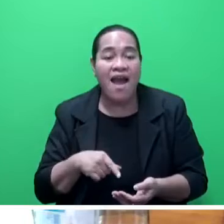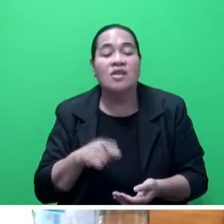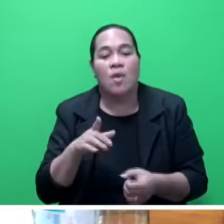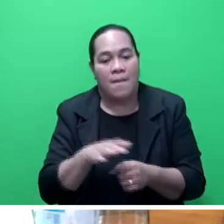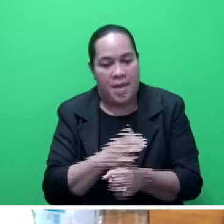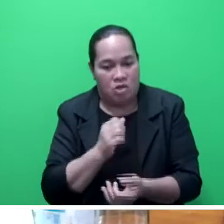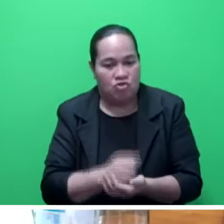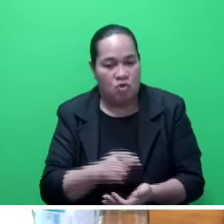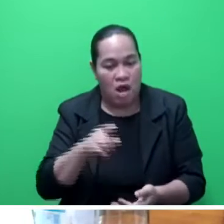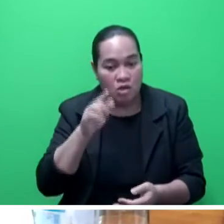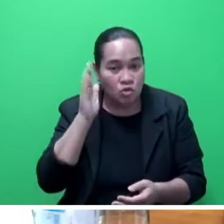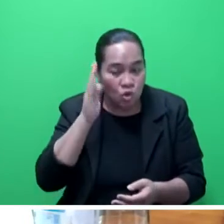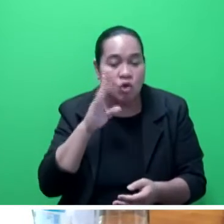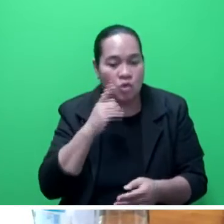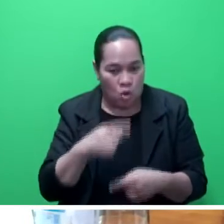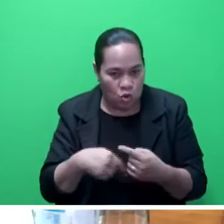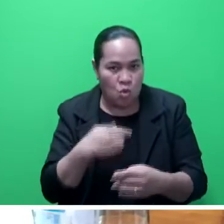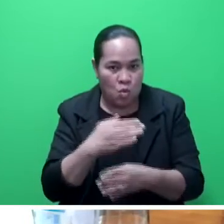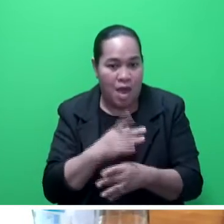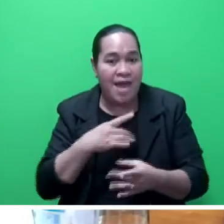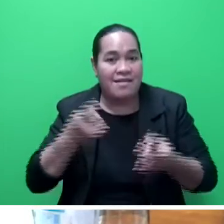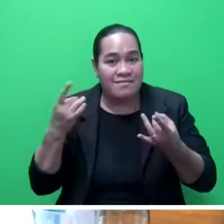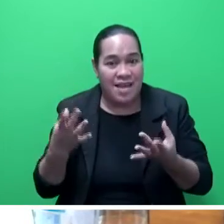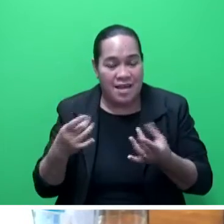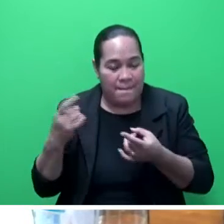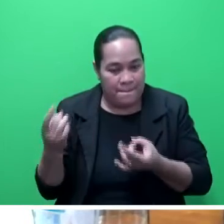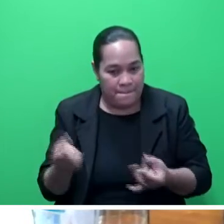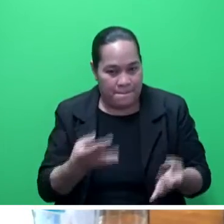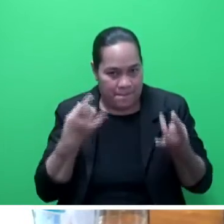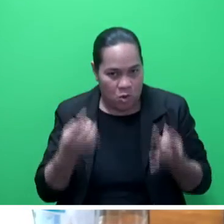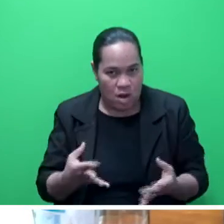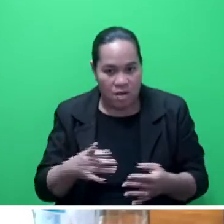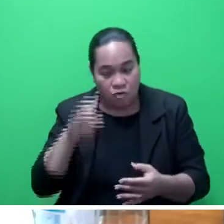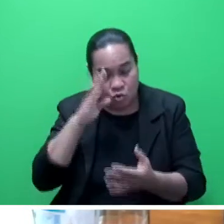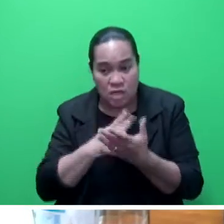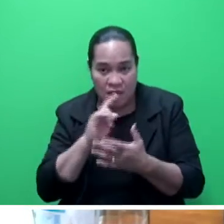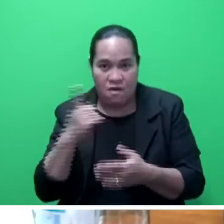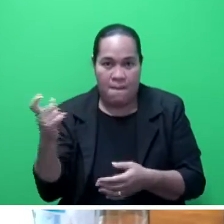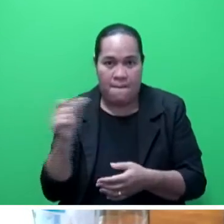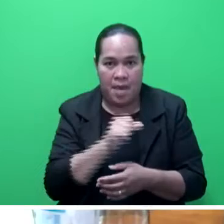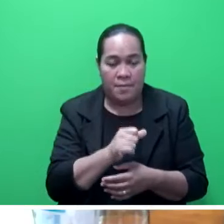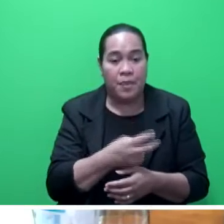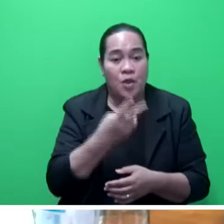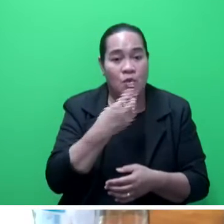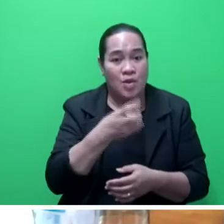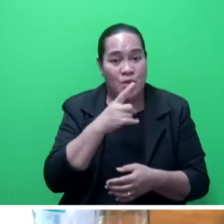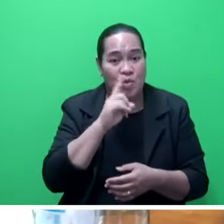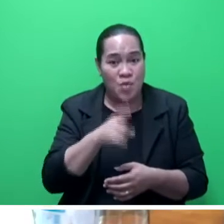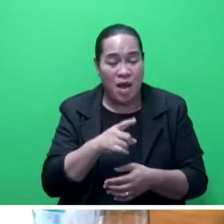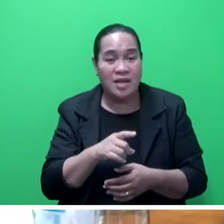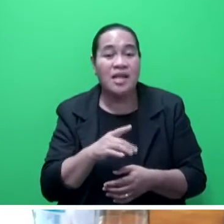sure that schools were operational and ready for students. In Term 3 2021, the Ministry also cleared